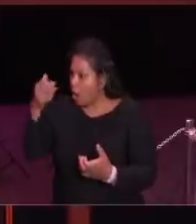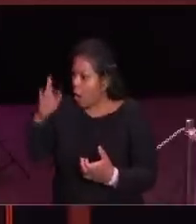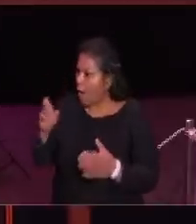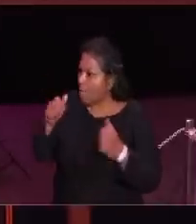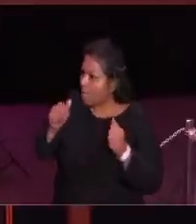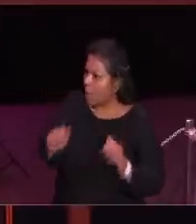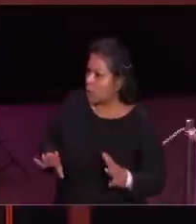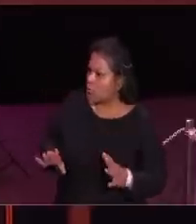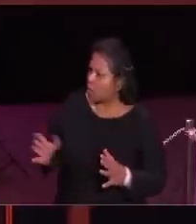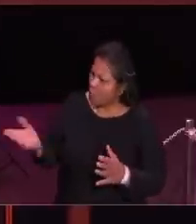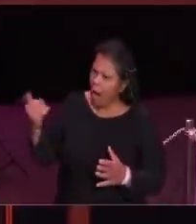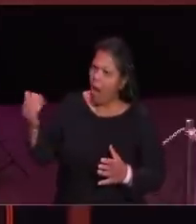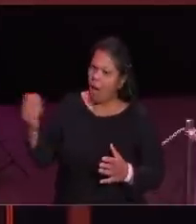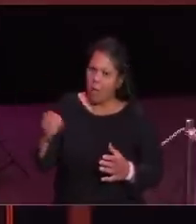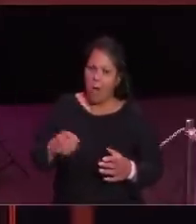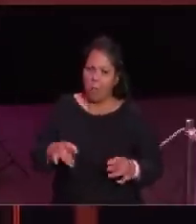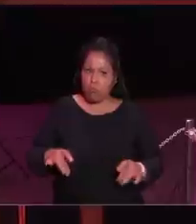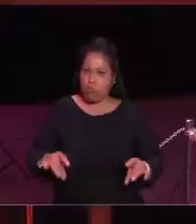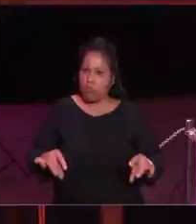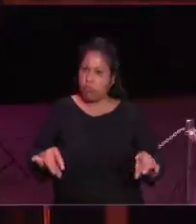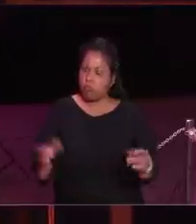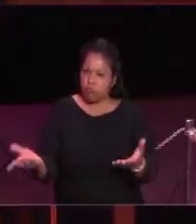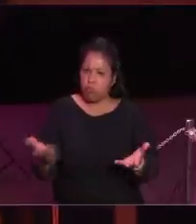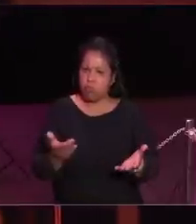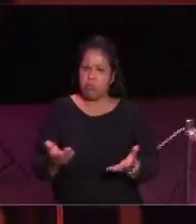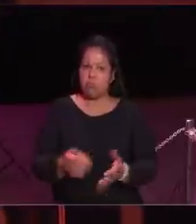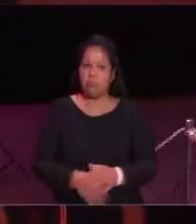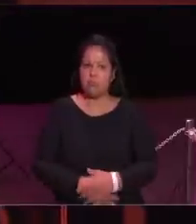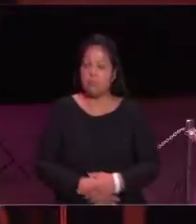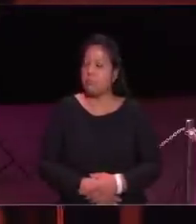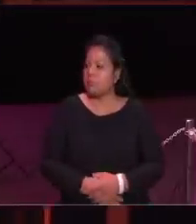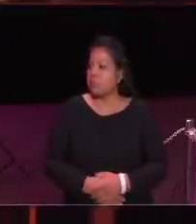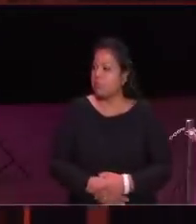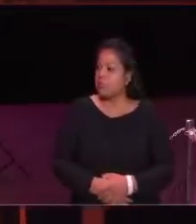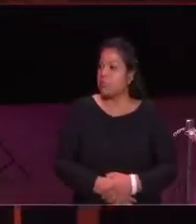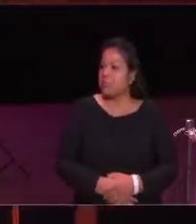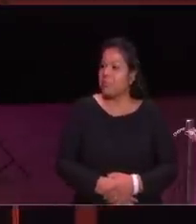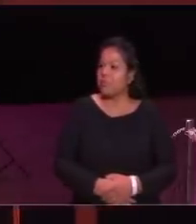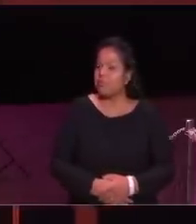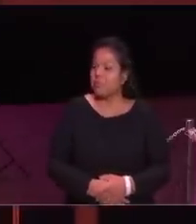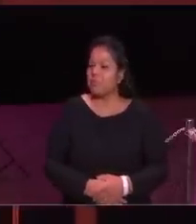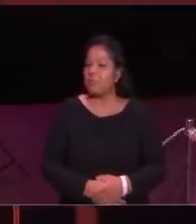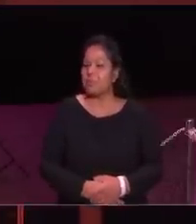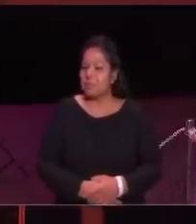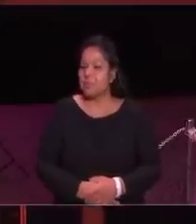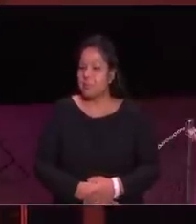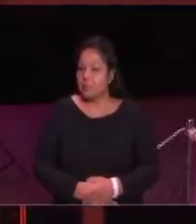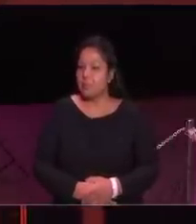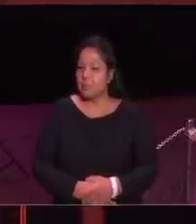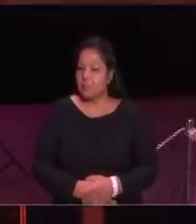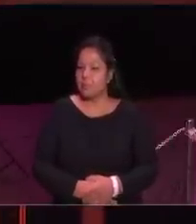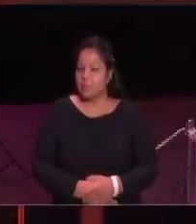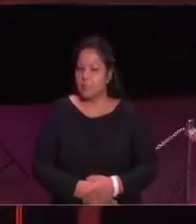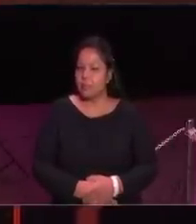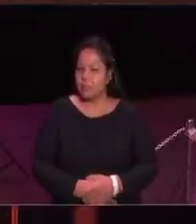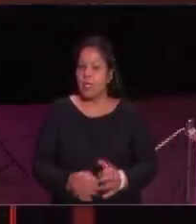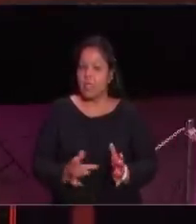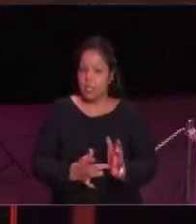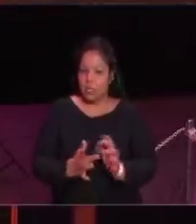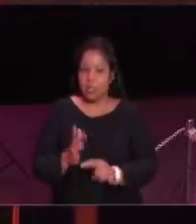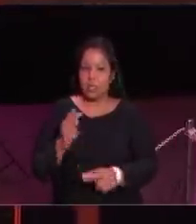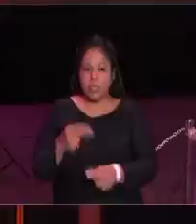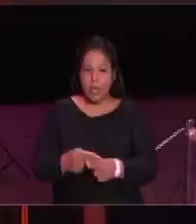qué no siembra algo en este día? If you want God to bless you, sow a seed in Jesus' name.